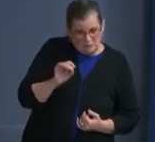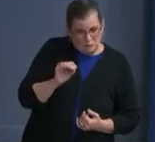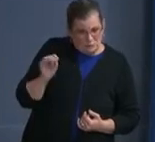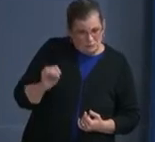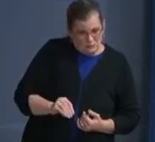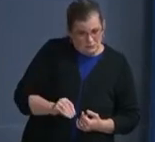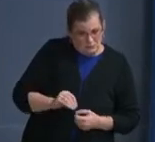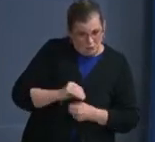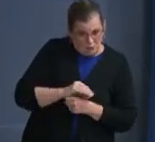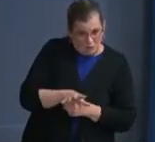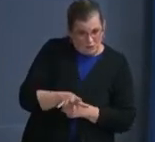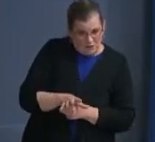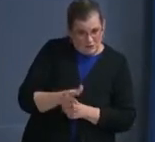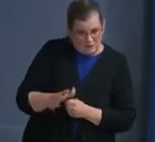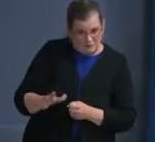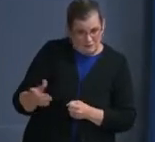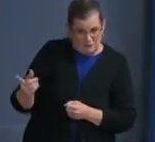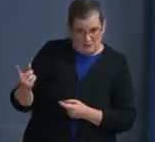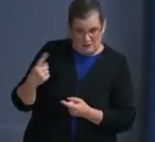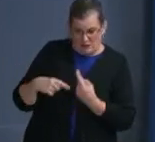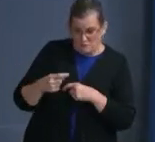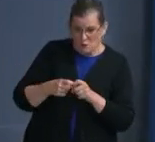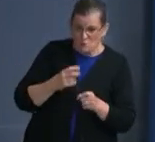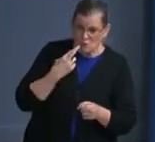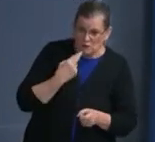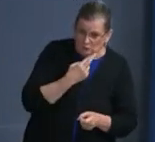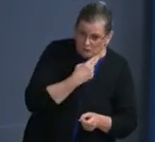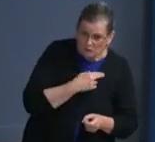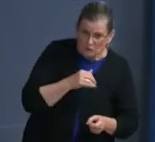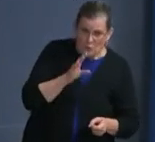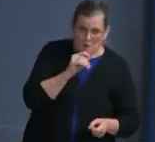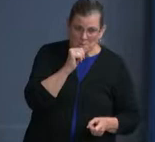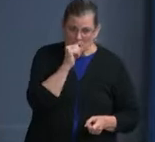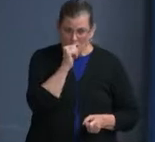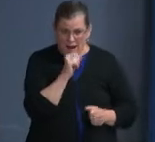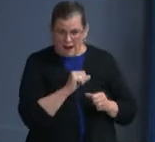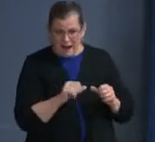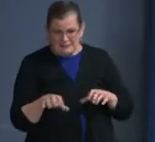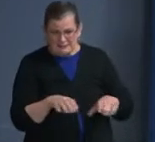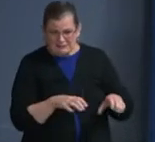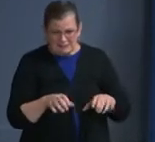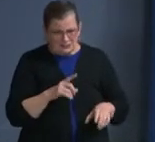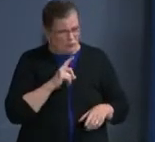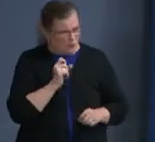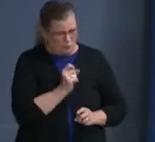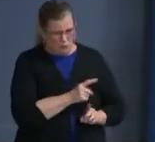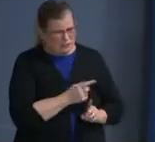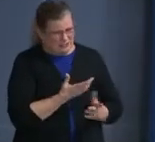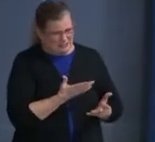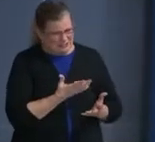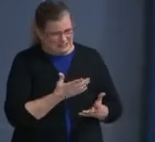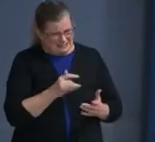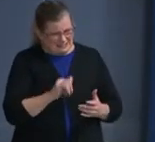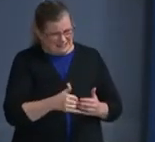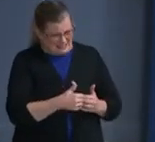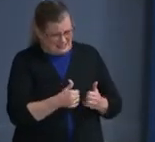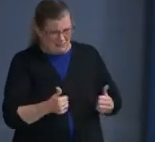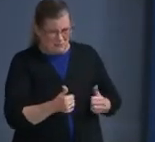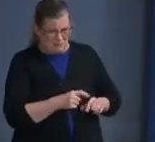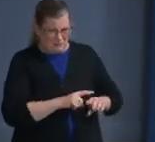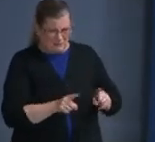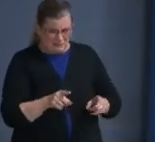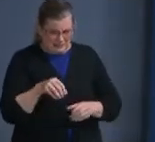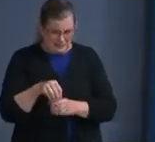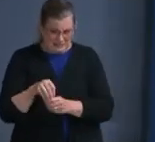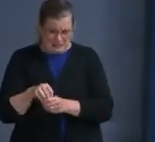COVID cases came from restaurant or bar activity. And my question is, does this distinguish between indoor and outdoor